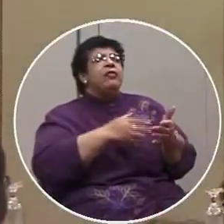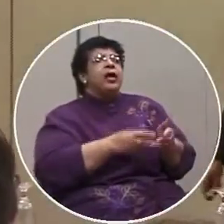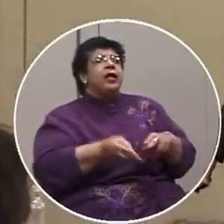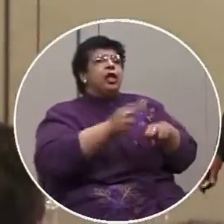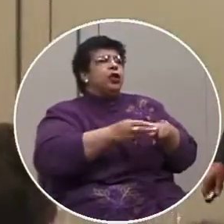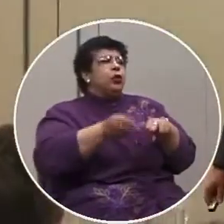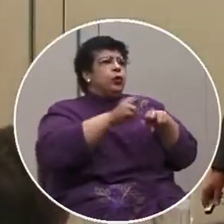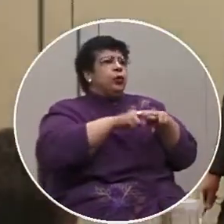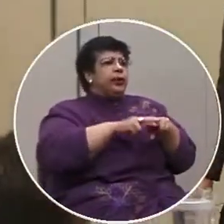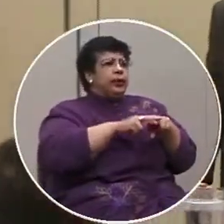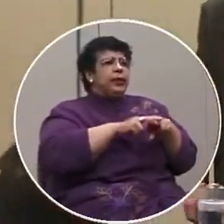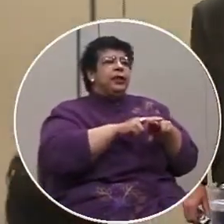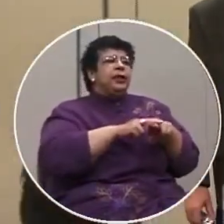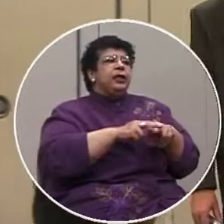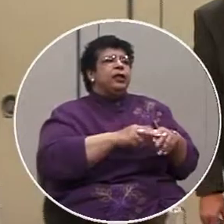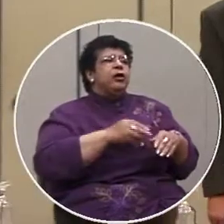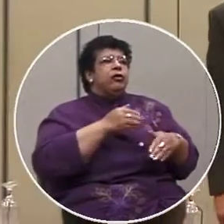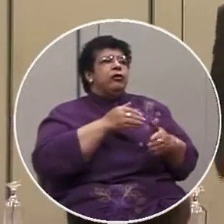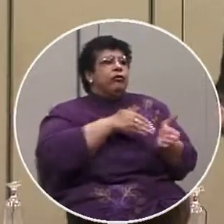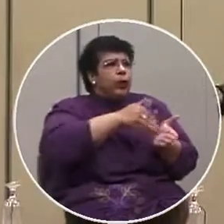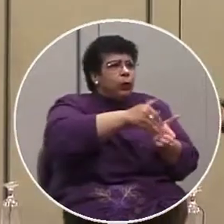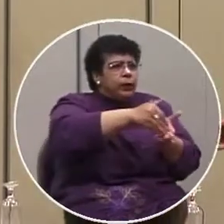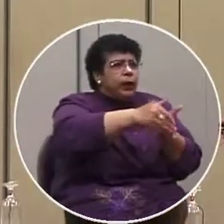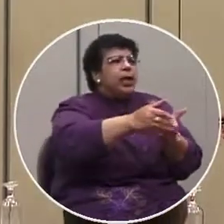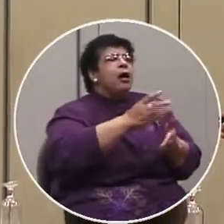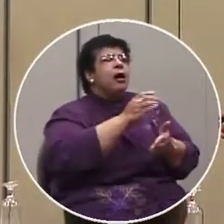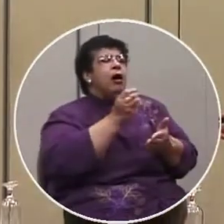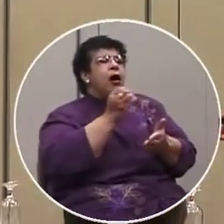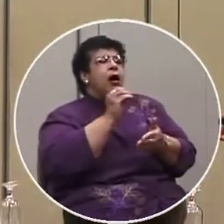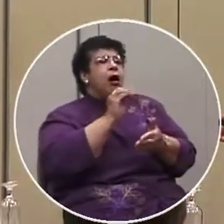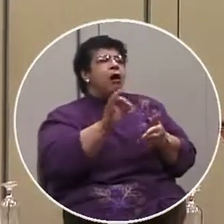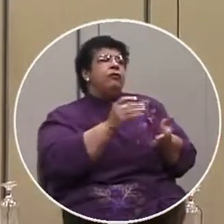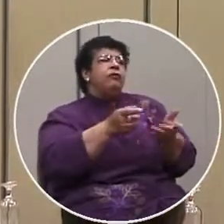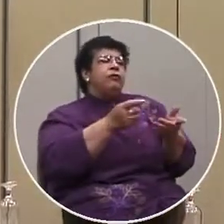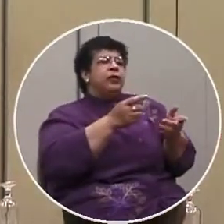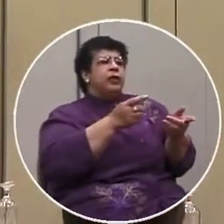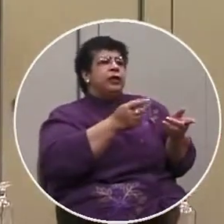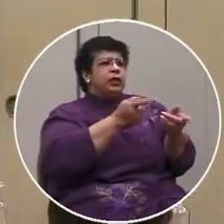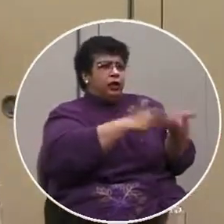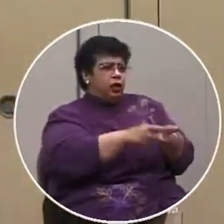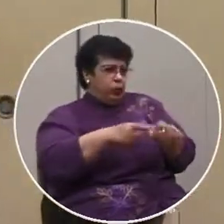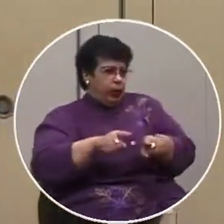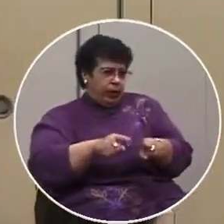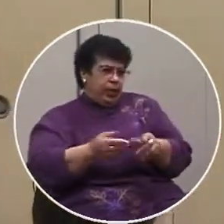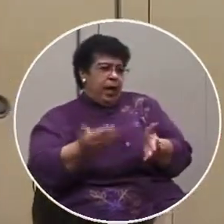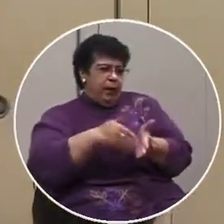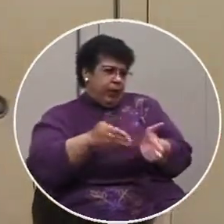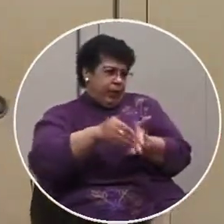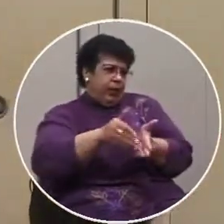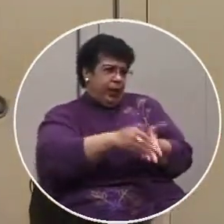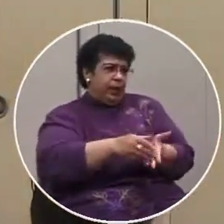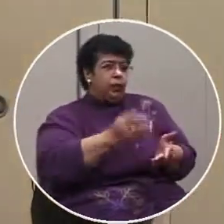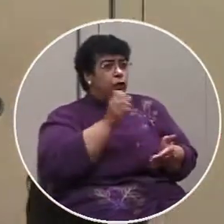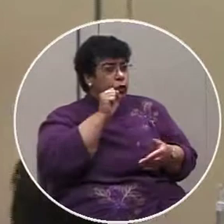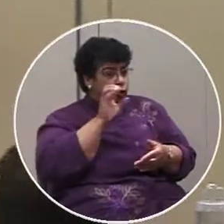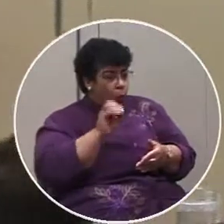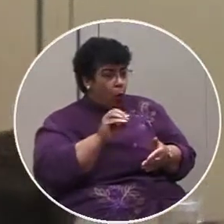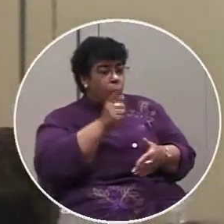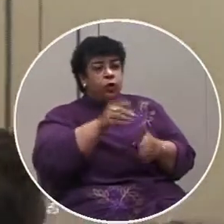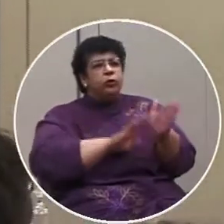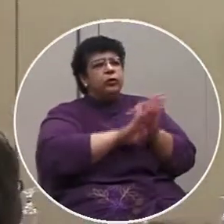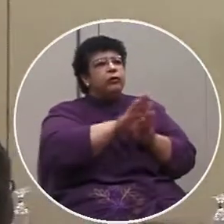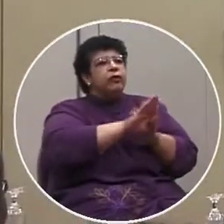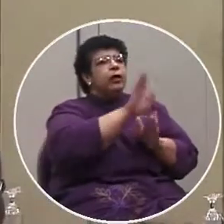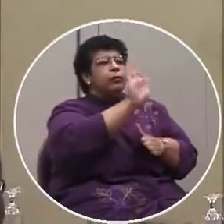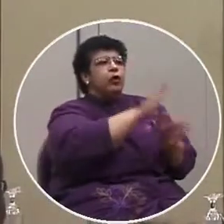Increases likelihood or frequency of the behavior occurring. It doesn't matter what our intention is. So as you develop your plans and you say, we're going to do